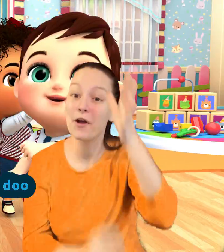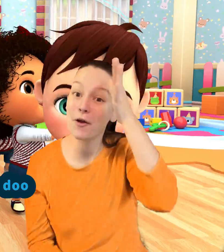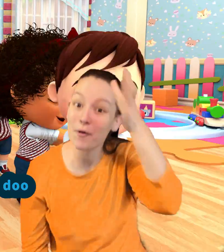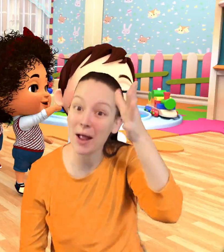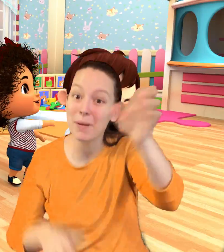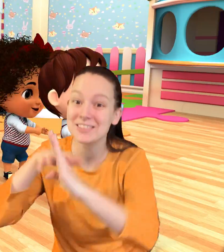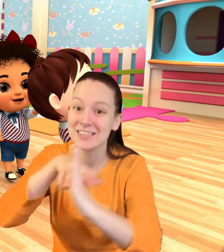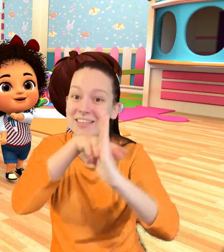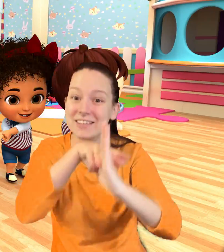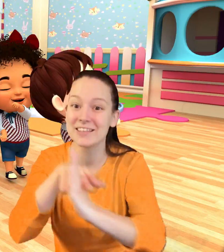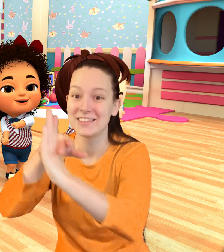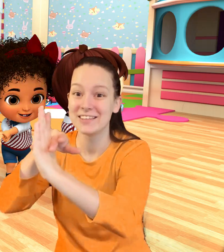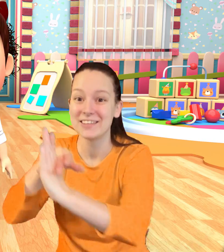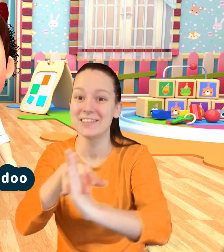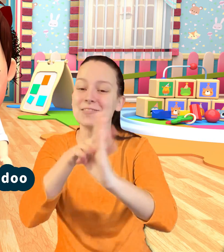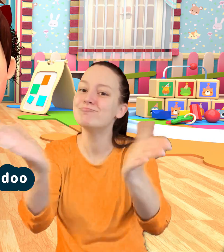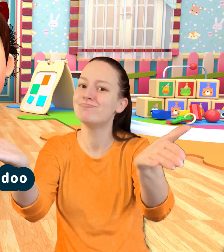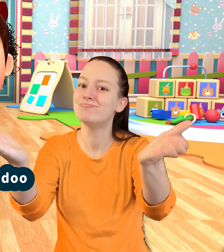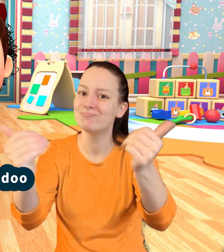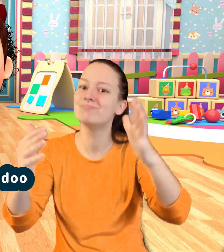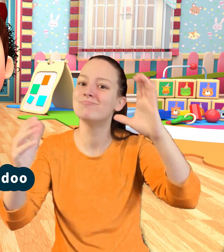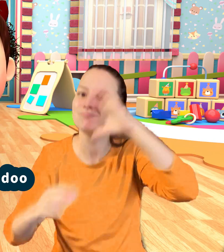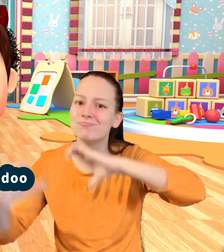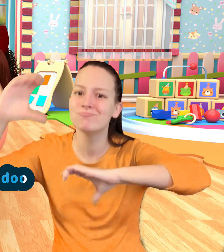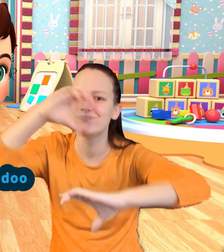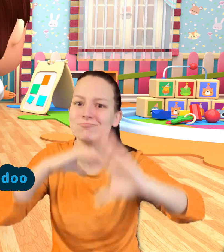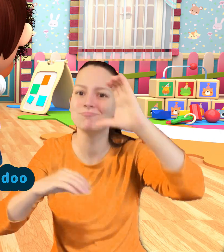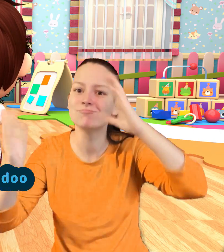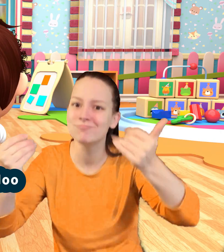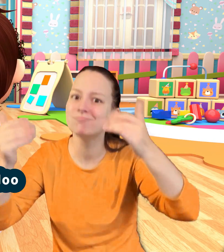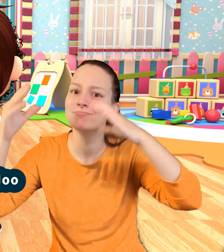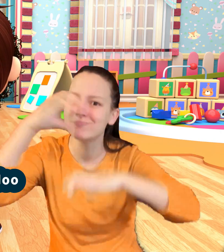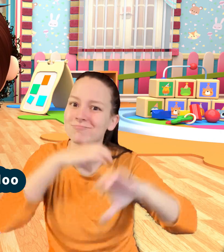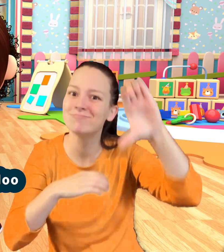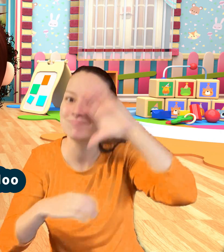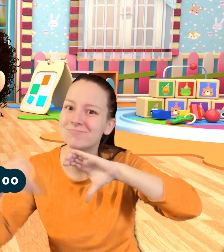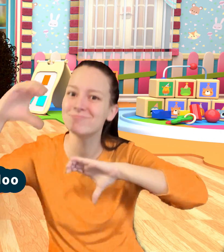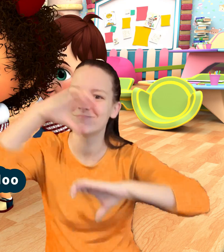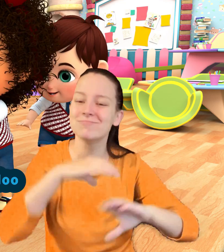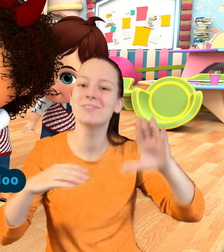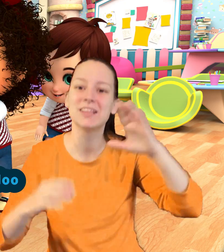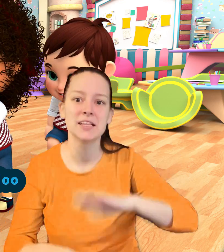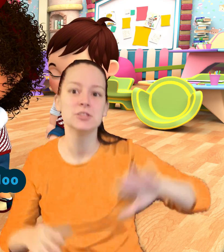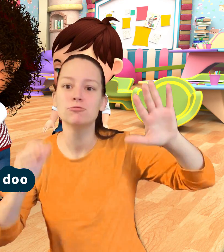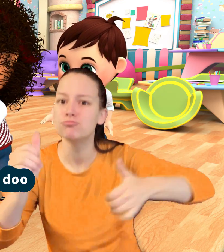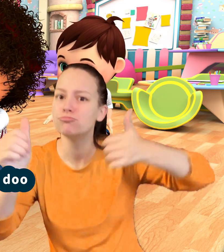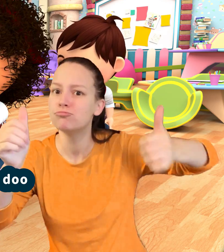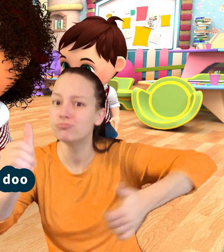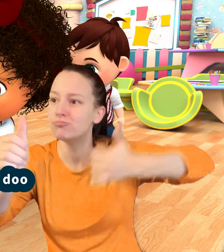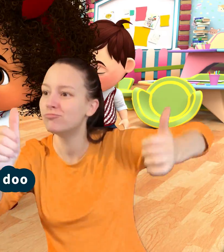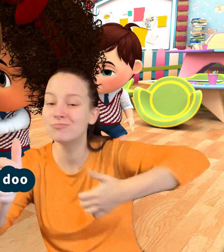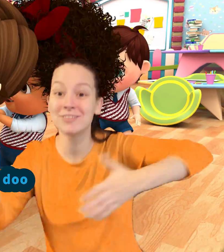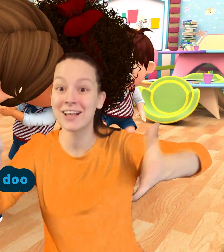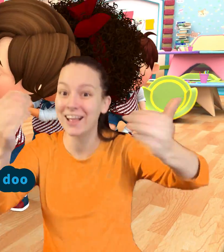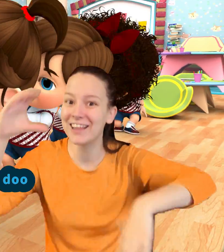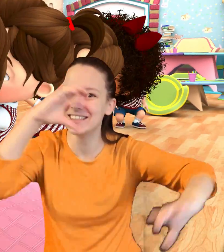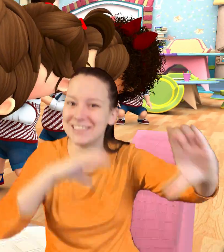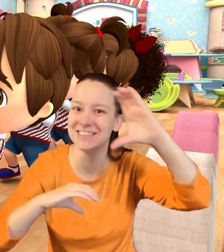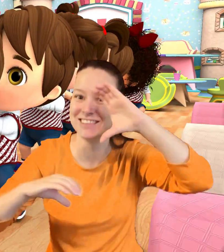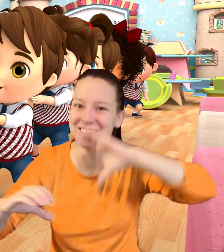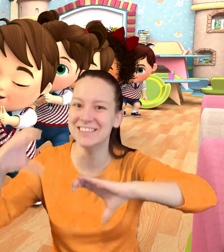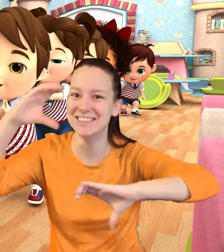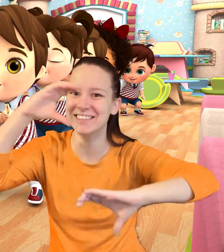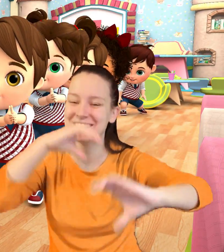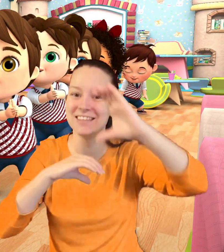doo doo doo do grandpa shark let's go H do doo doo doo do let's go H doo do doo doo Let's Go Hunt Let's